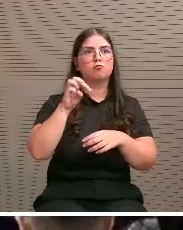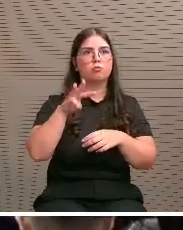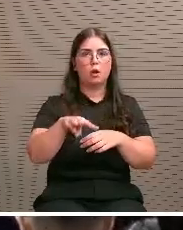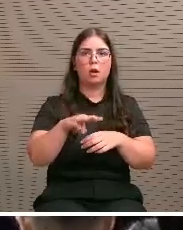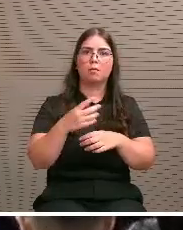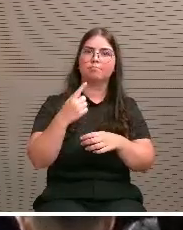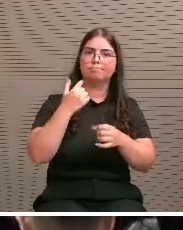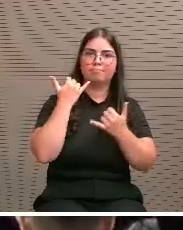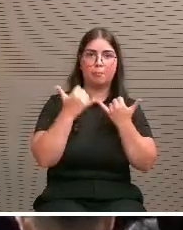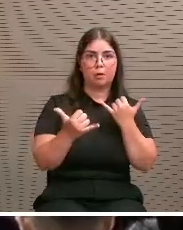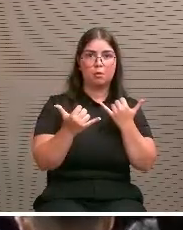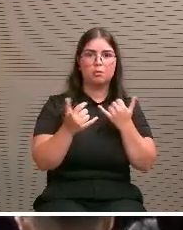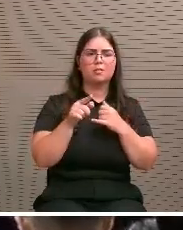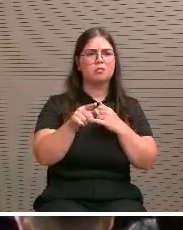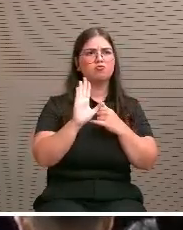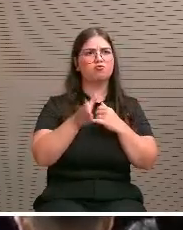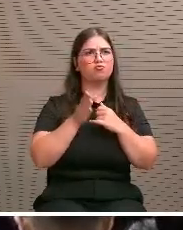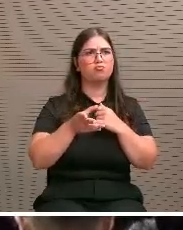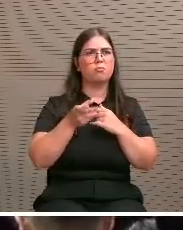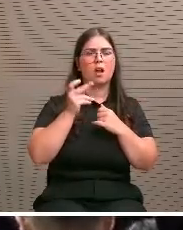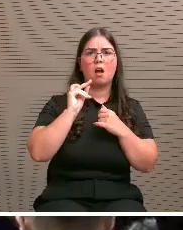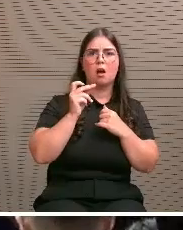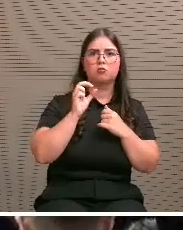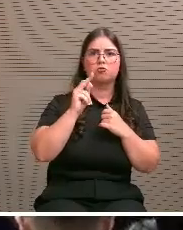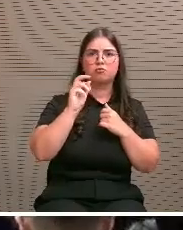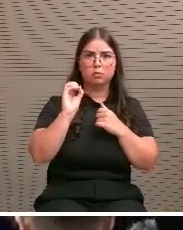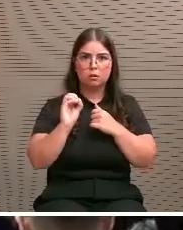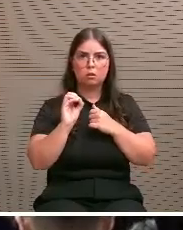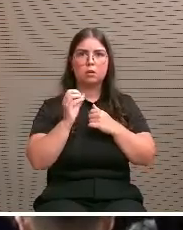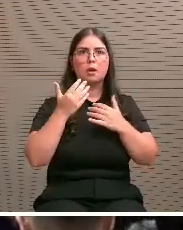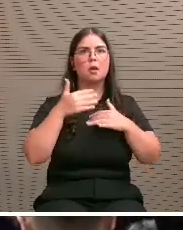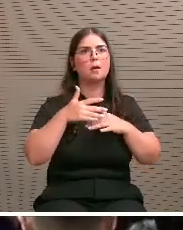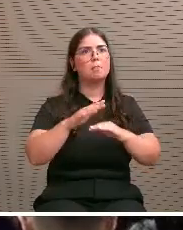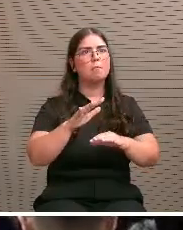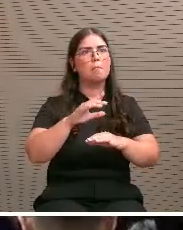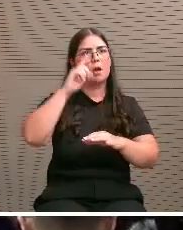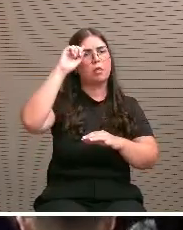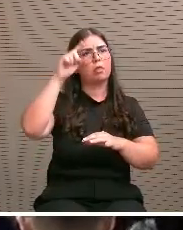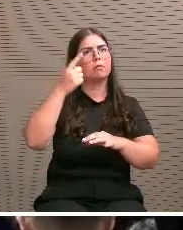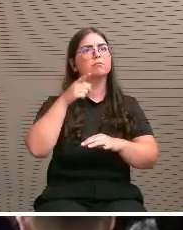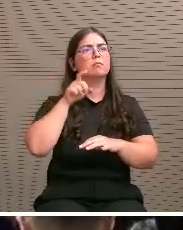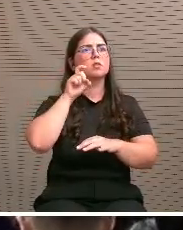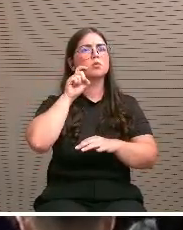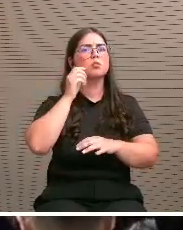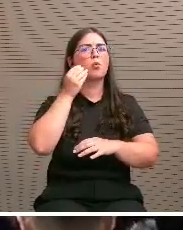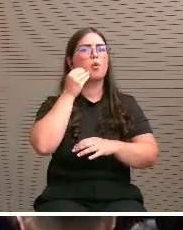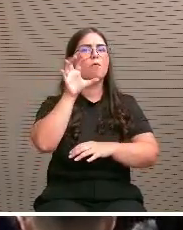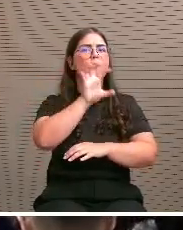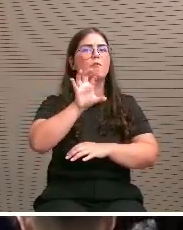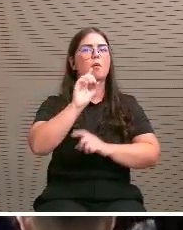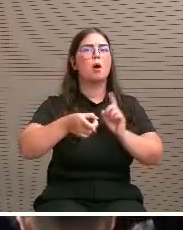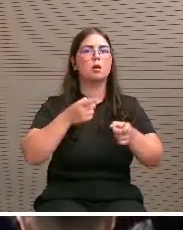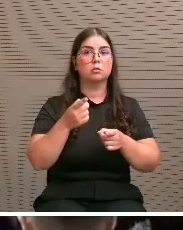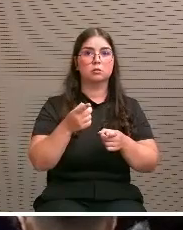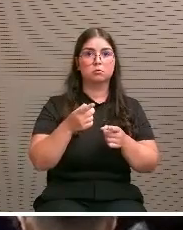now. It's only just been done. How do we know that they're safe? Now, Greenpeace have quite a bit of money, and they